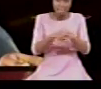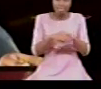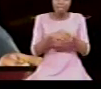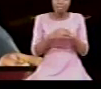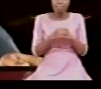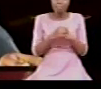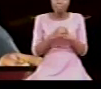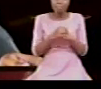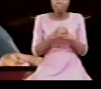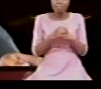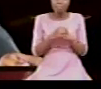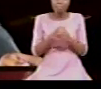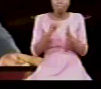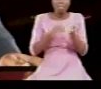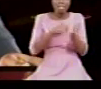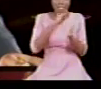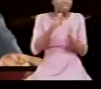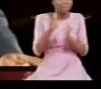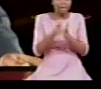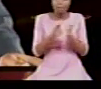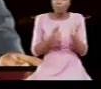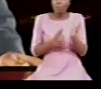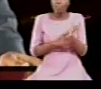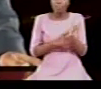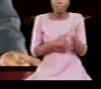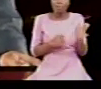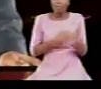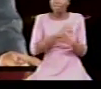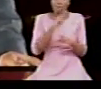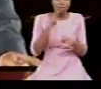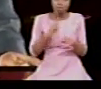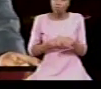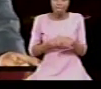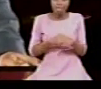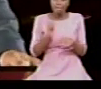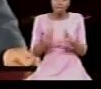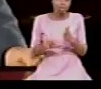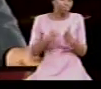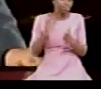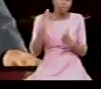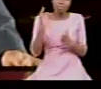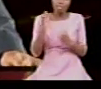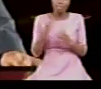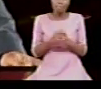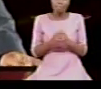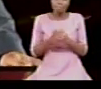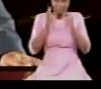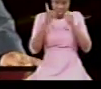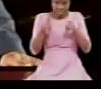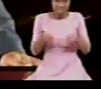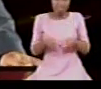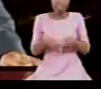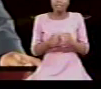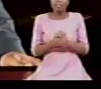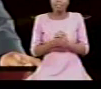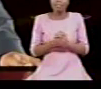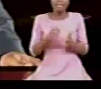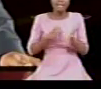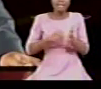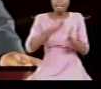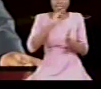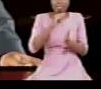It's a law, naturally, spiritually, physically, it's a